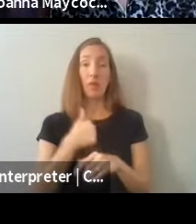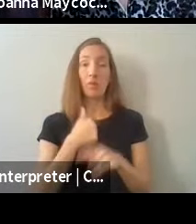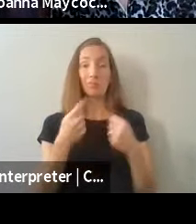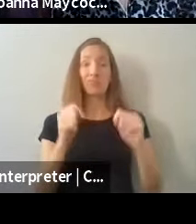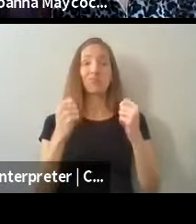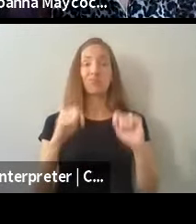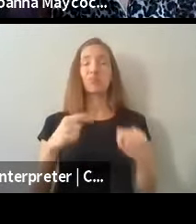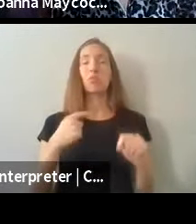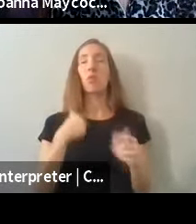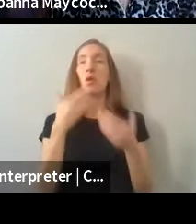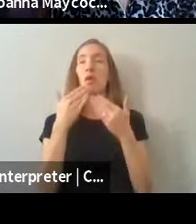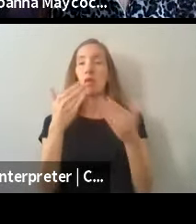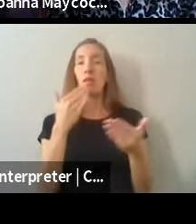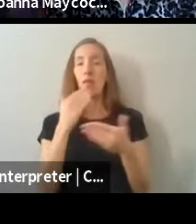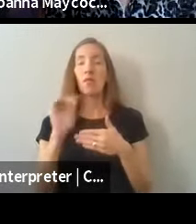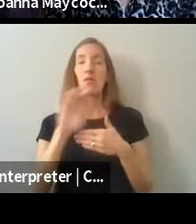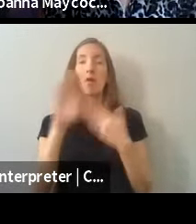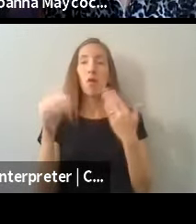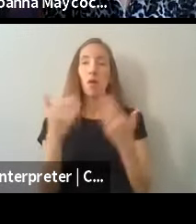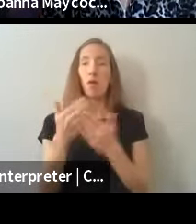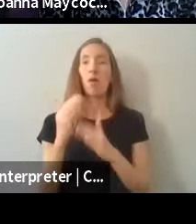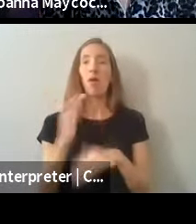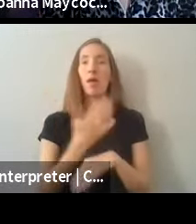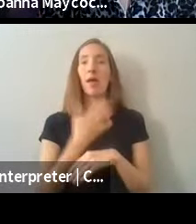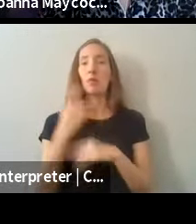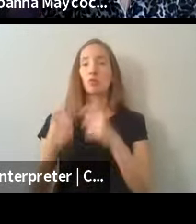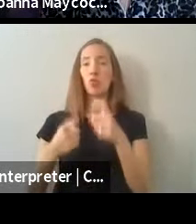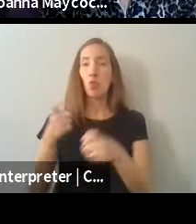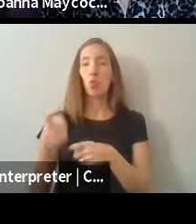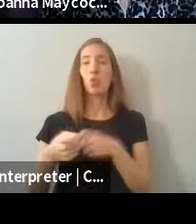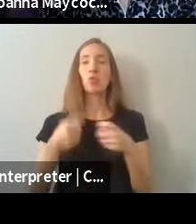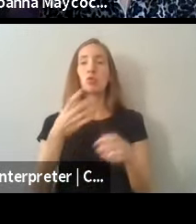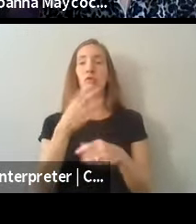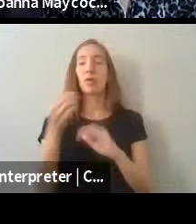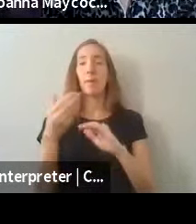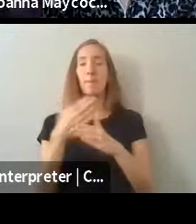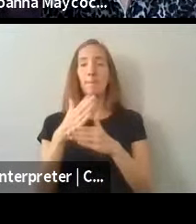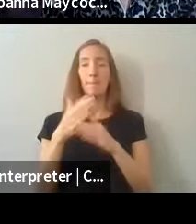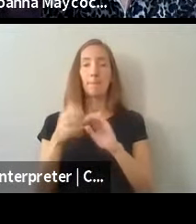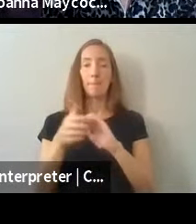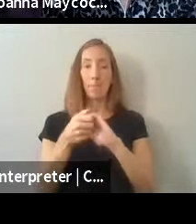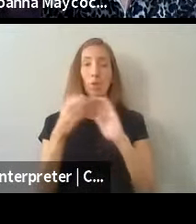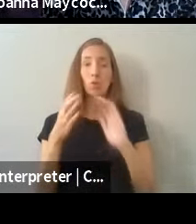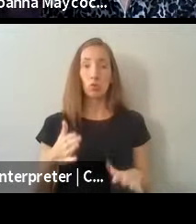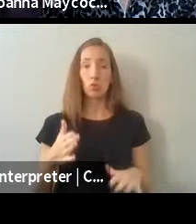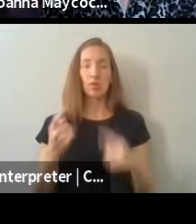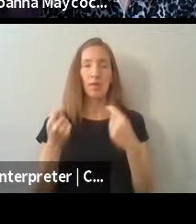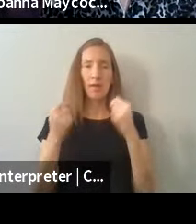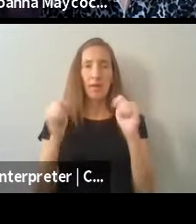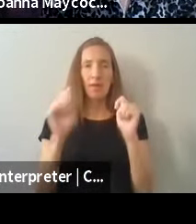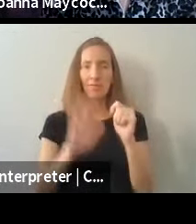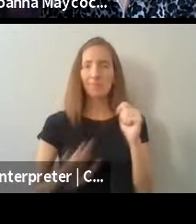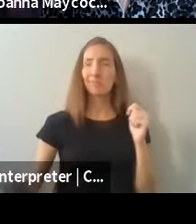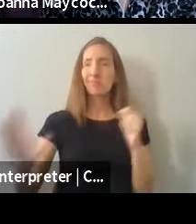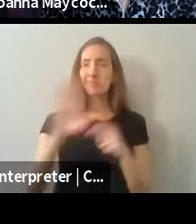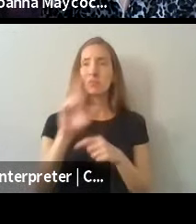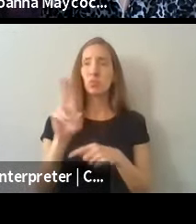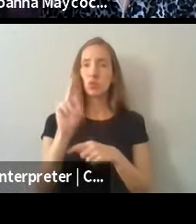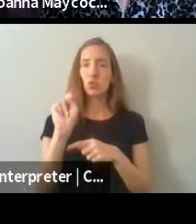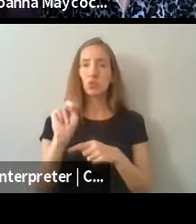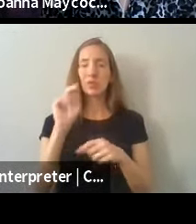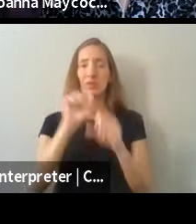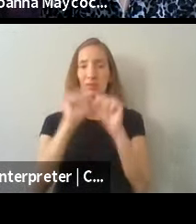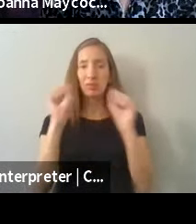our donors and partners. As part of the collective effort across the UN system, we put special